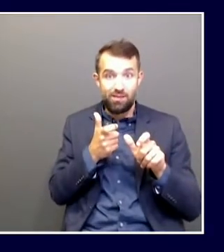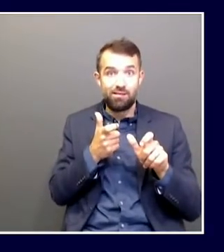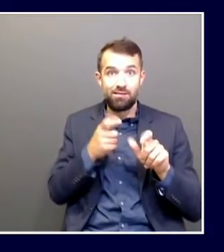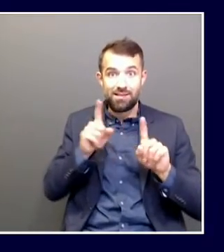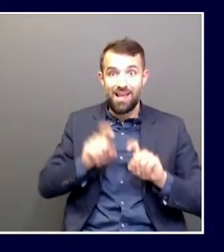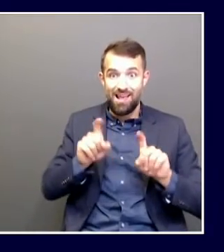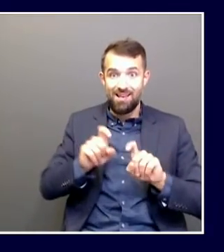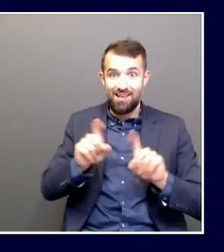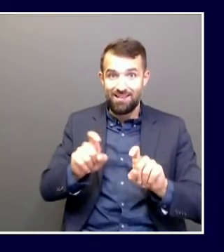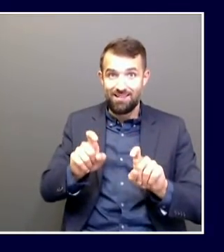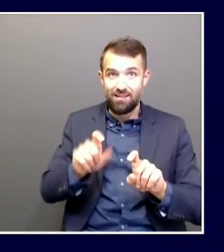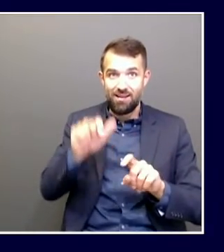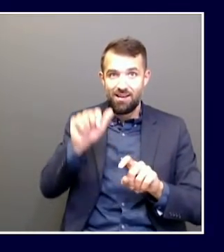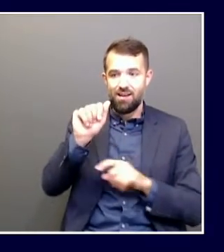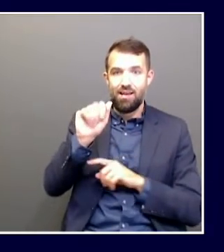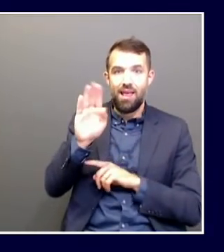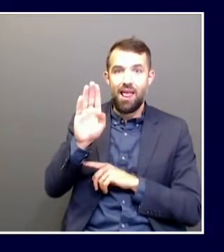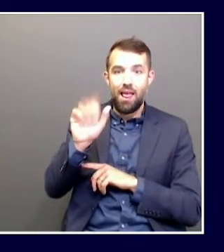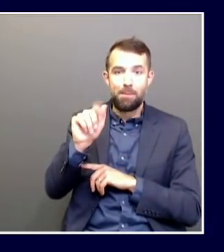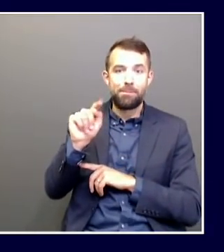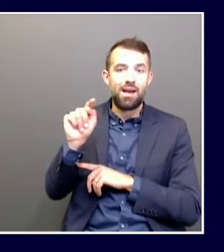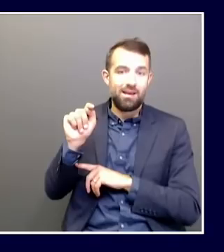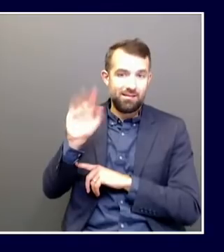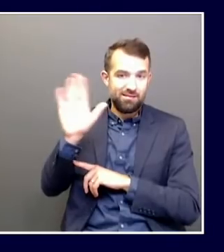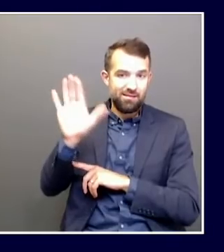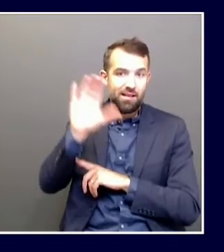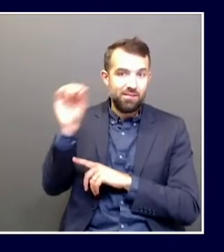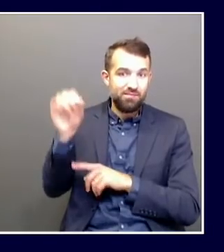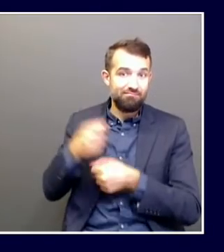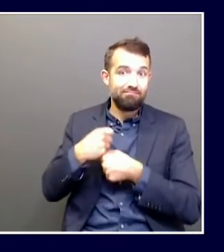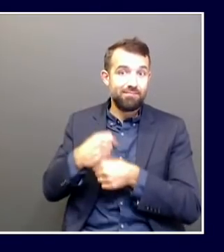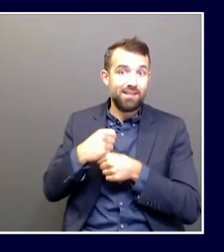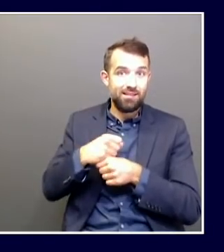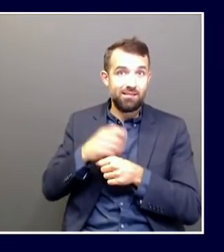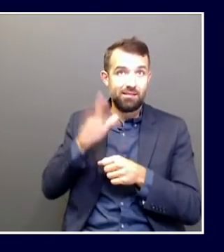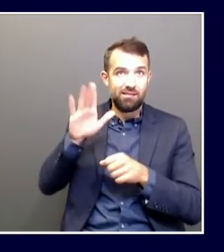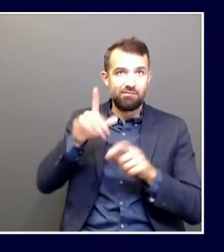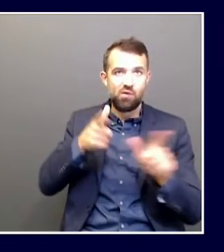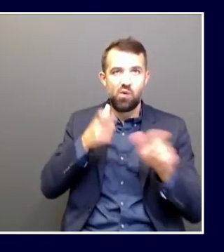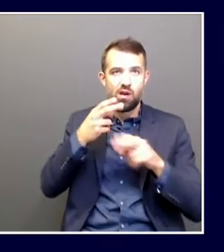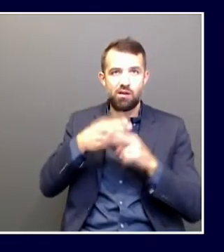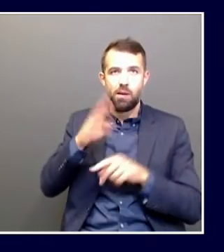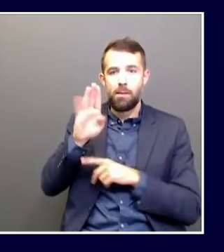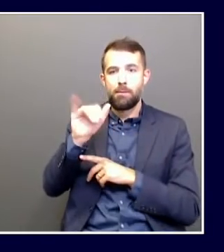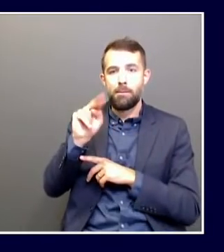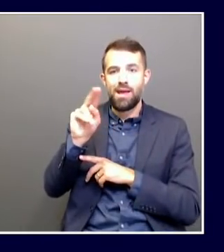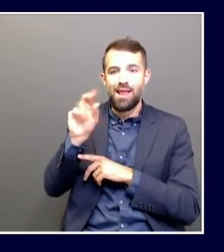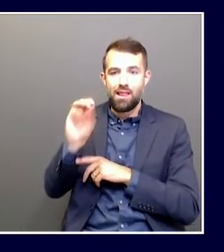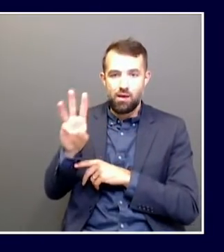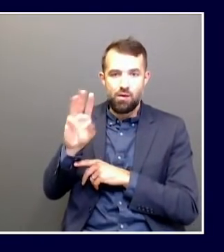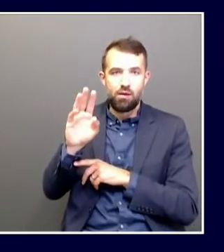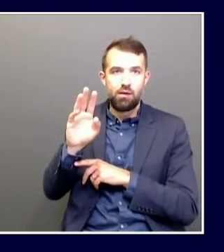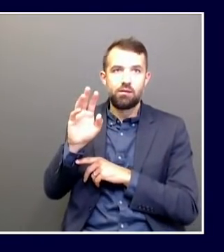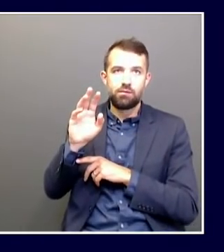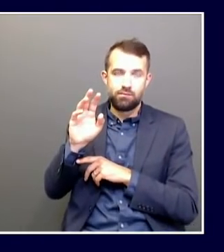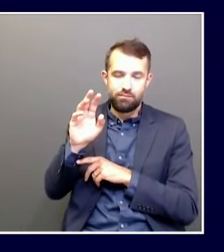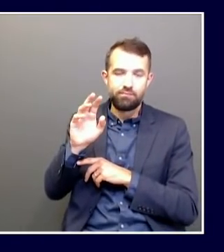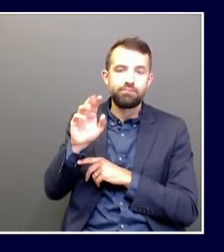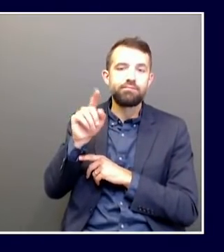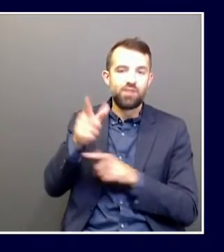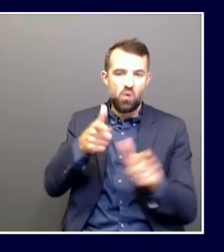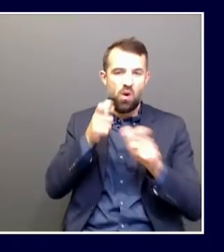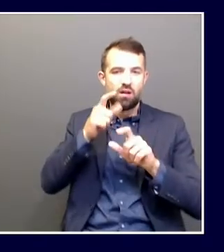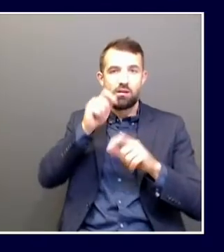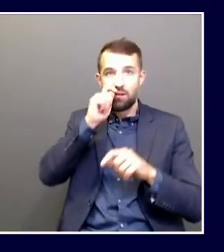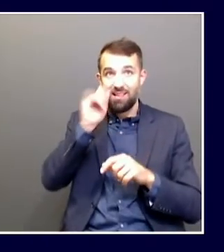Abbott Binax Now test. And what you and I had talked about on this briefing a few weeks ago is whether